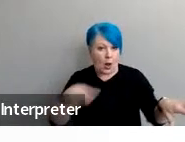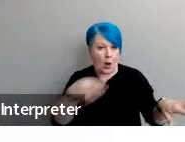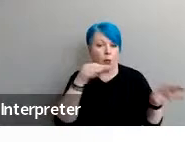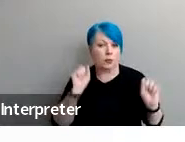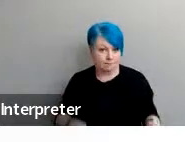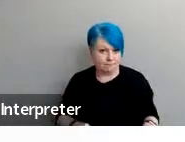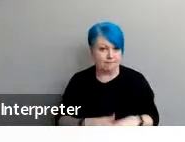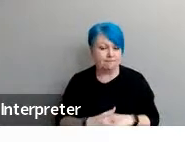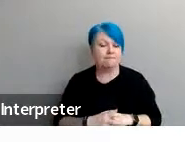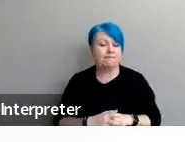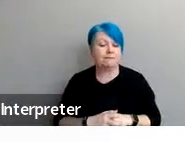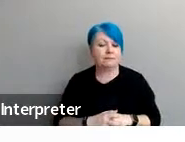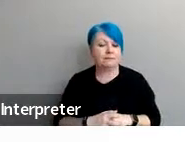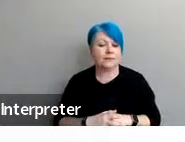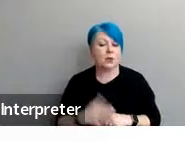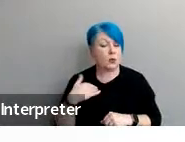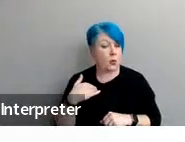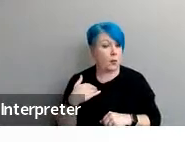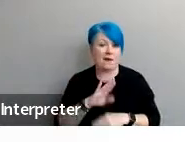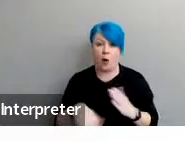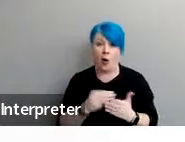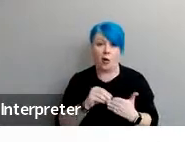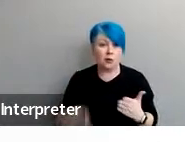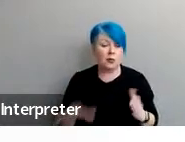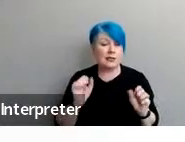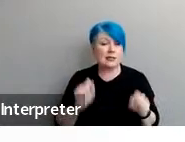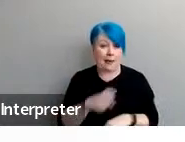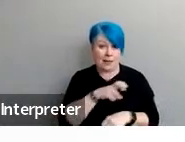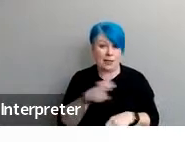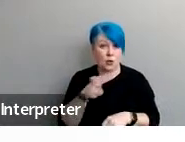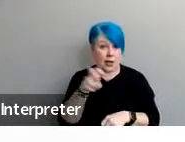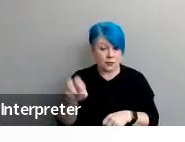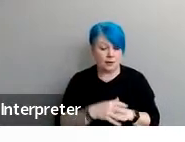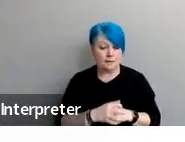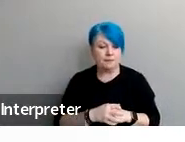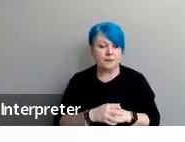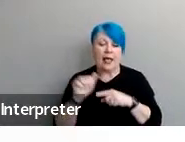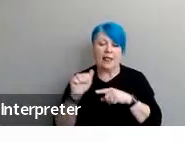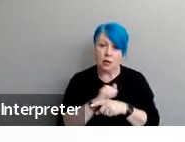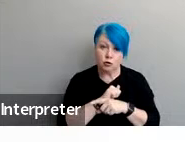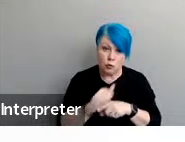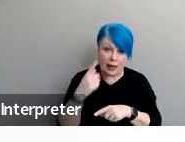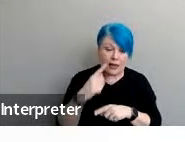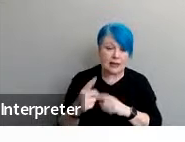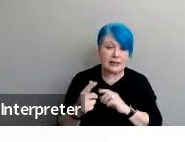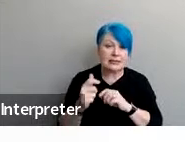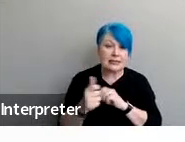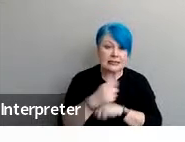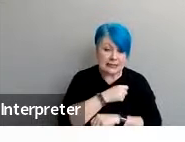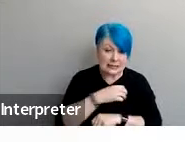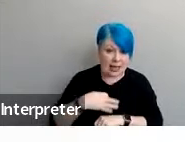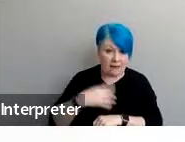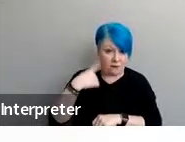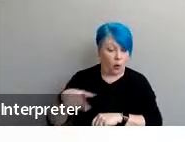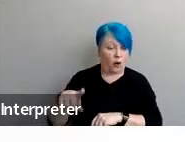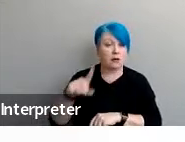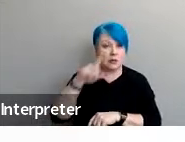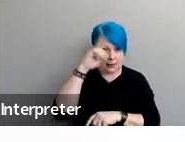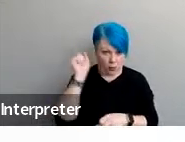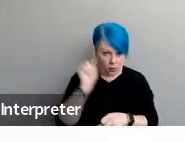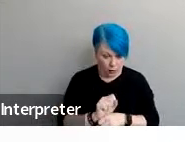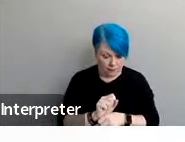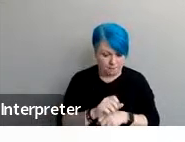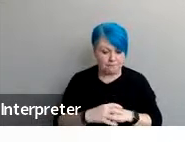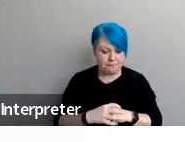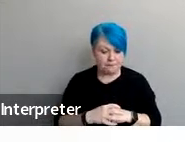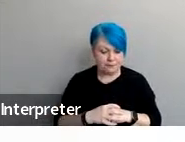as soon as possible, so we have our kids transported. Training for staff in summer, and of course, communicate with our families. We want to make sure